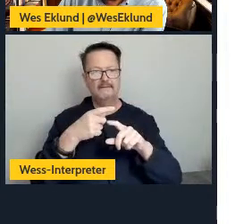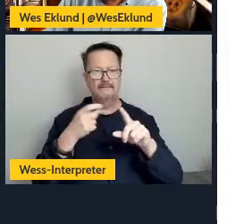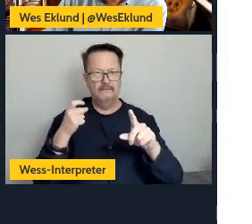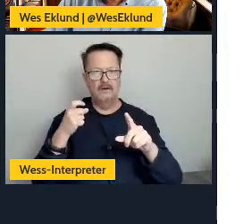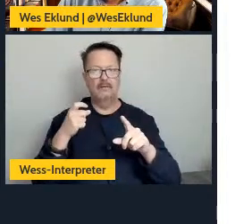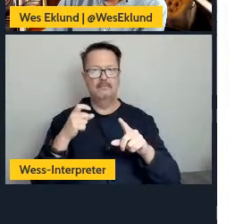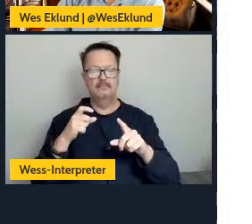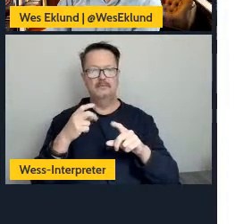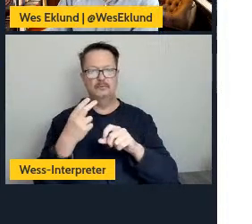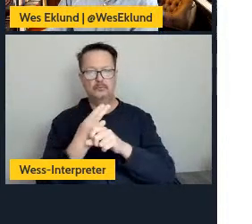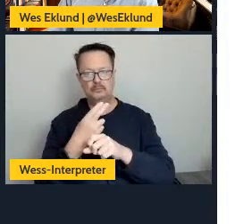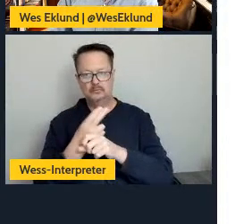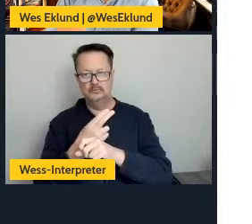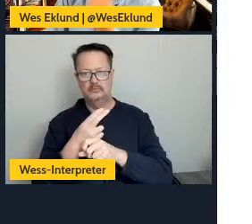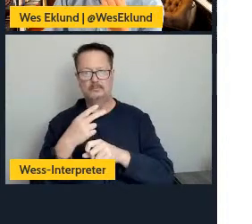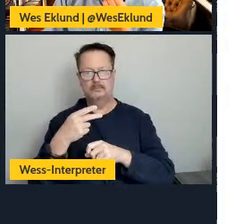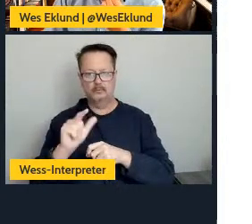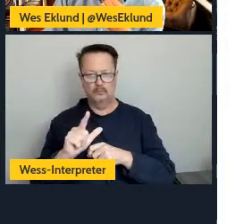here.